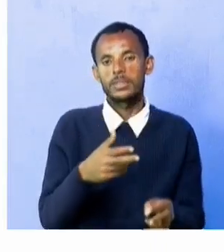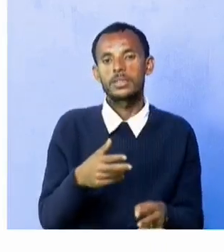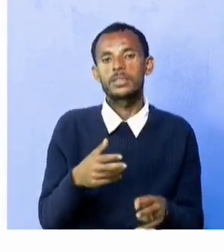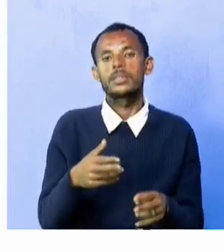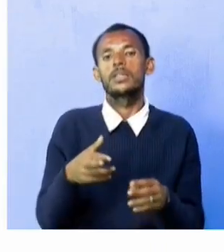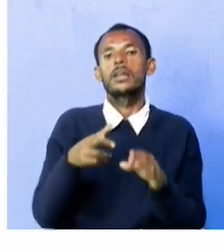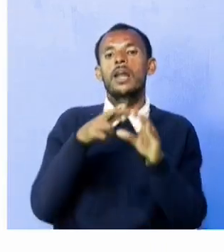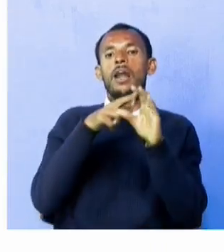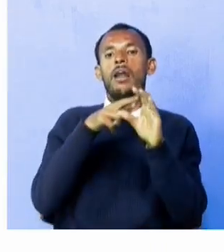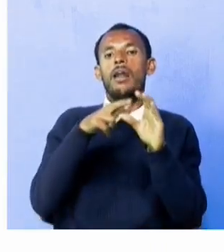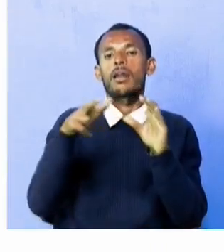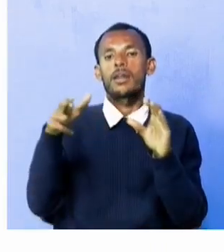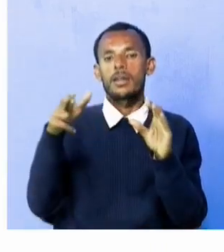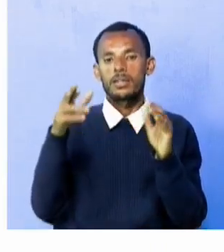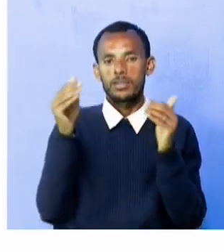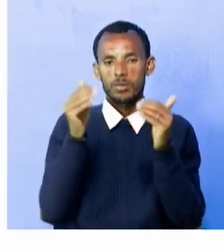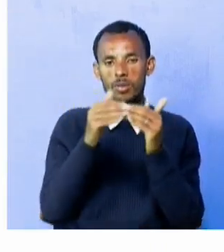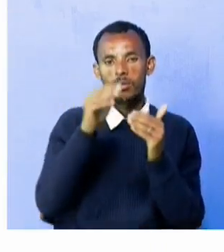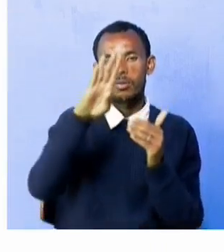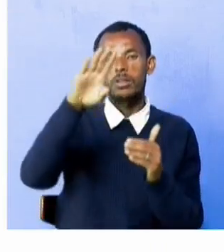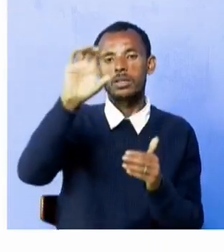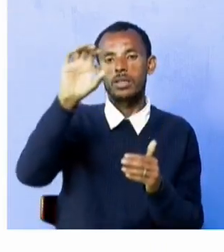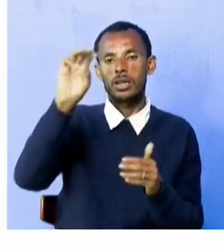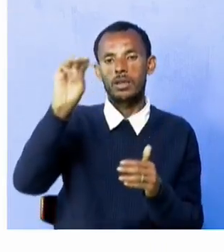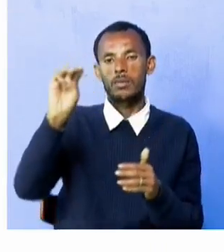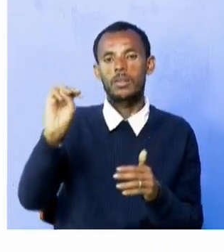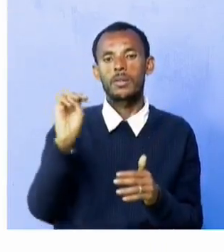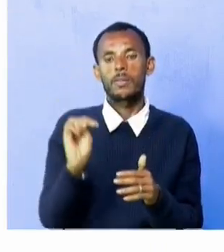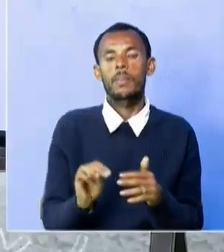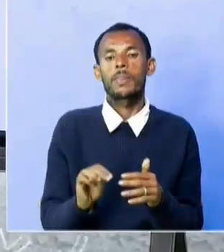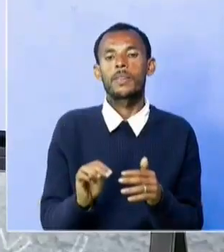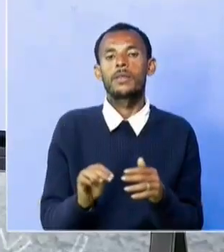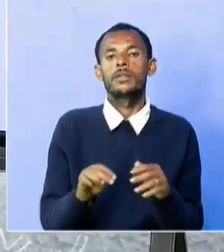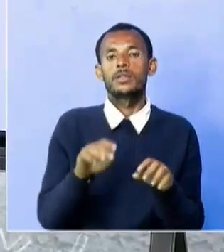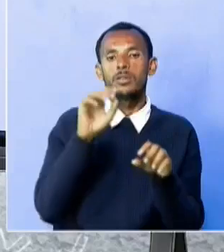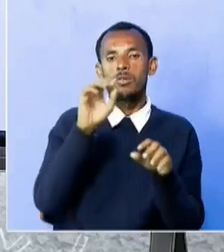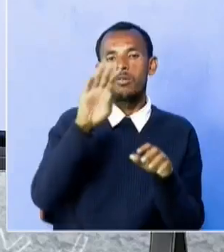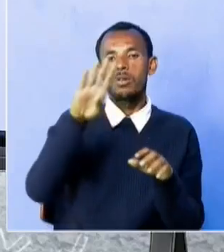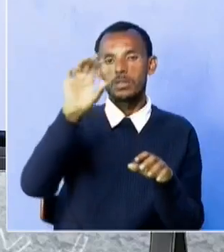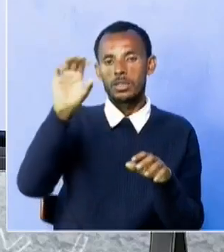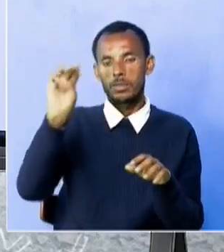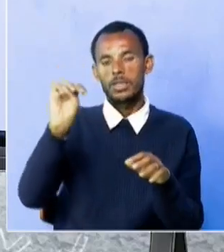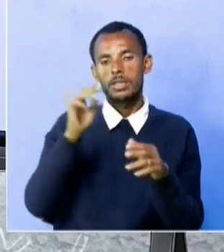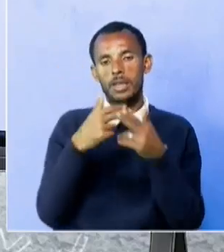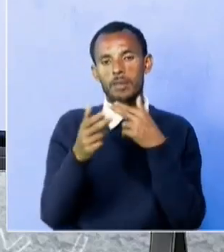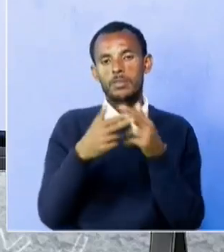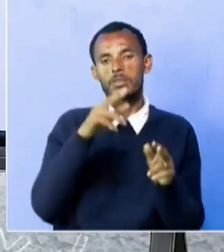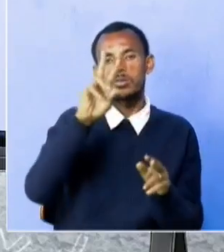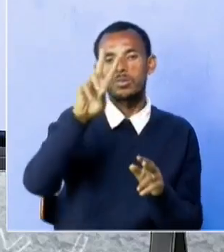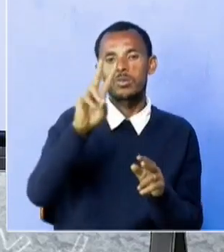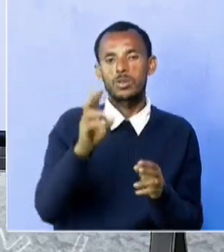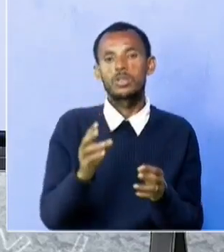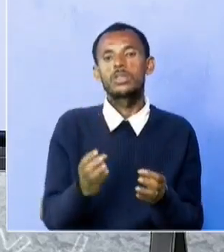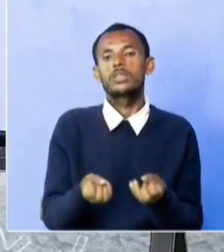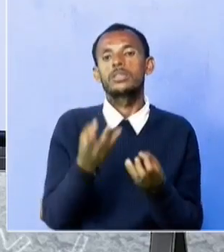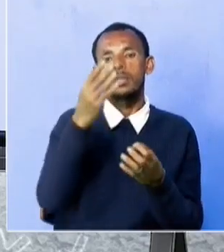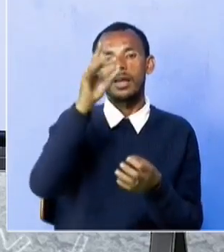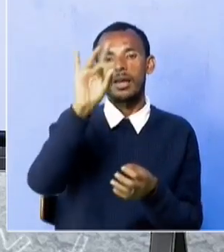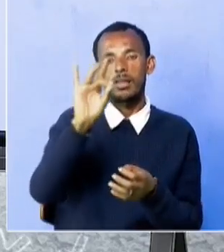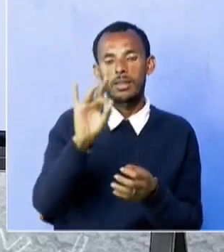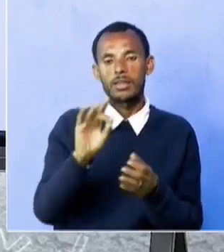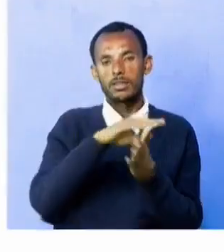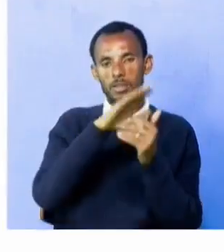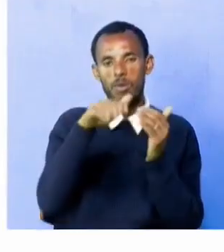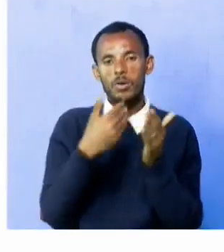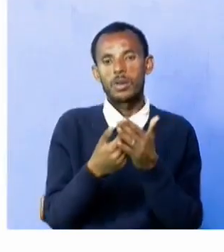radius. The radius is 4 centimeter. So 4 centimeter times 2 is 8. So the whole